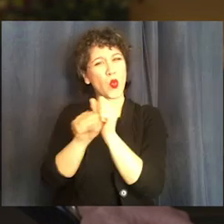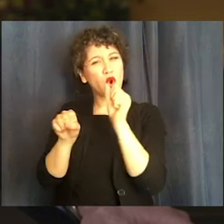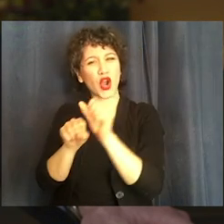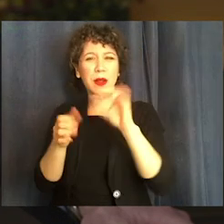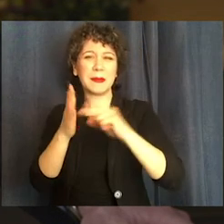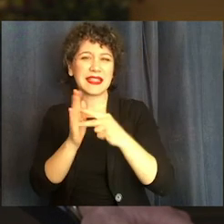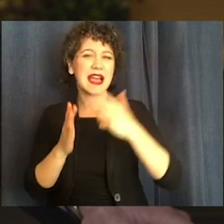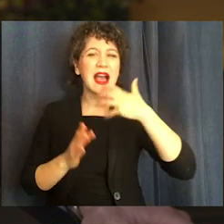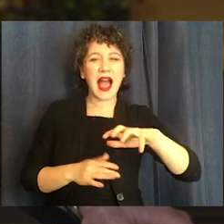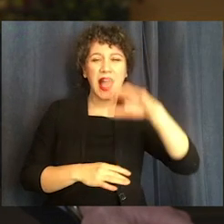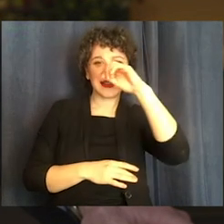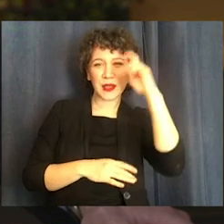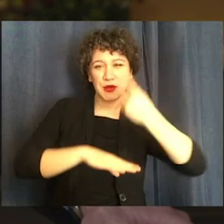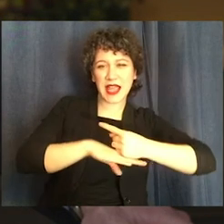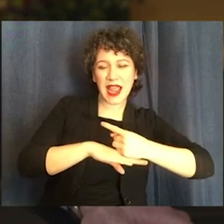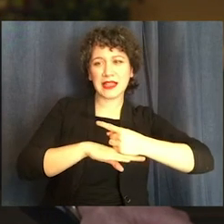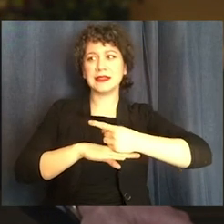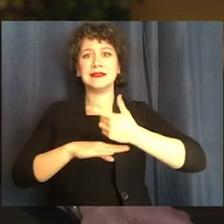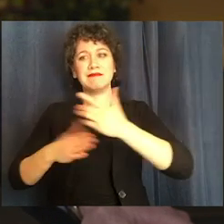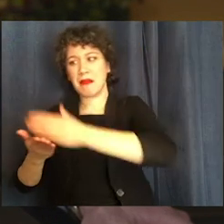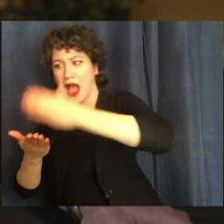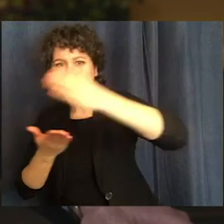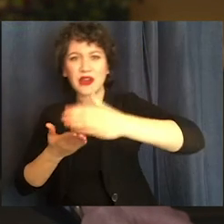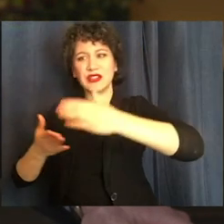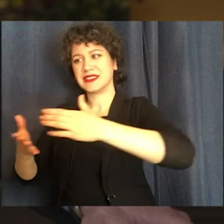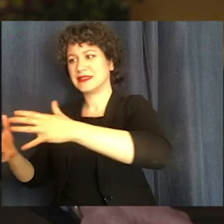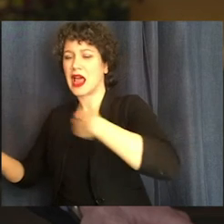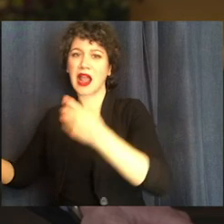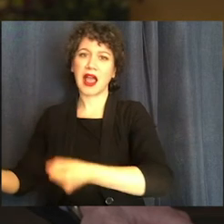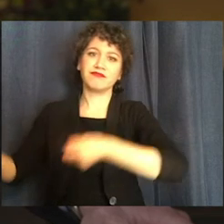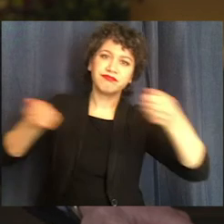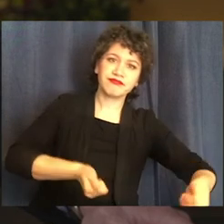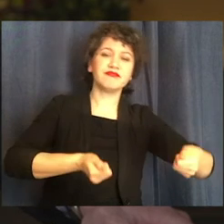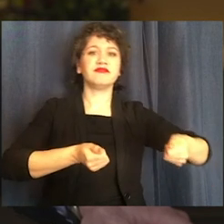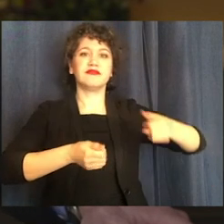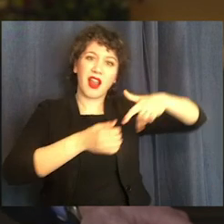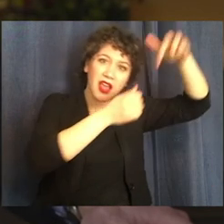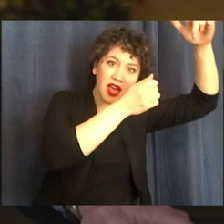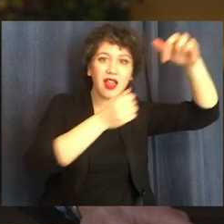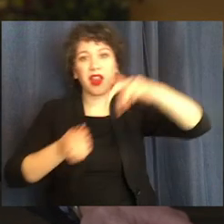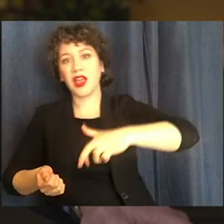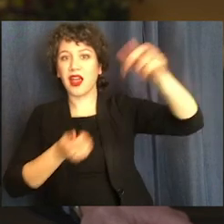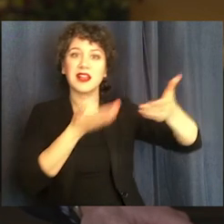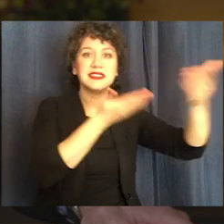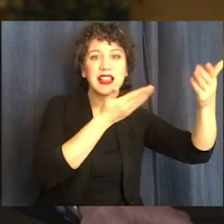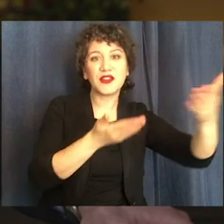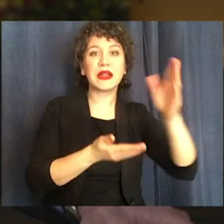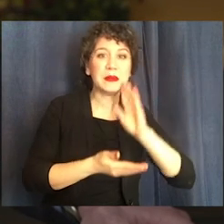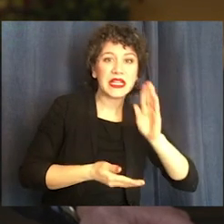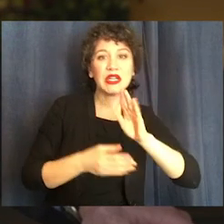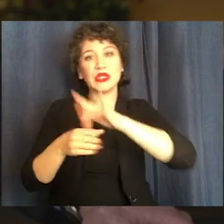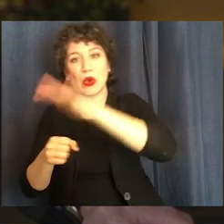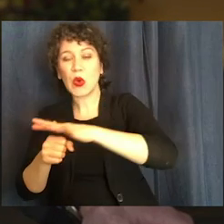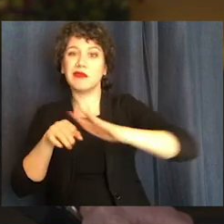around the state of Minnesota. I loved that work because I got to break a sweat, crank up the Pearl Jam in the truck, and see a job